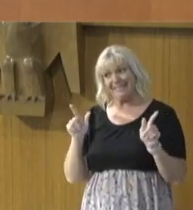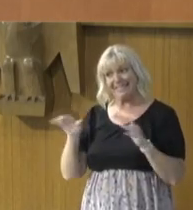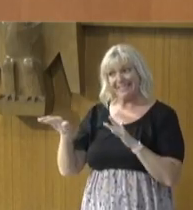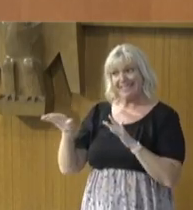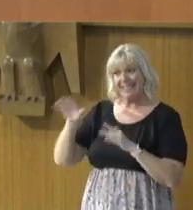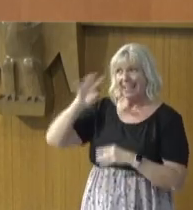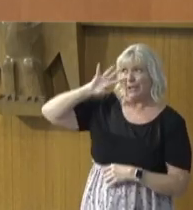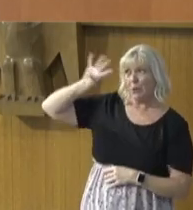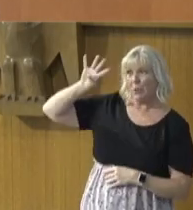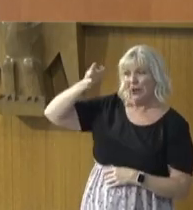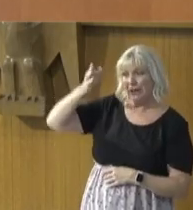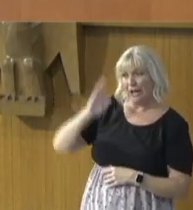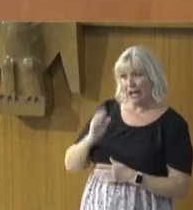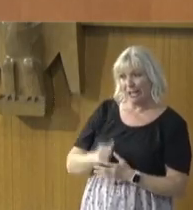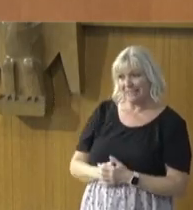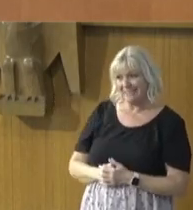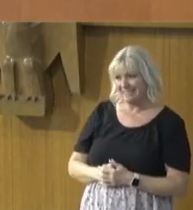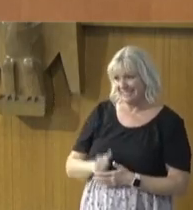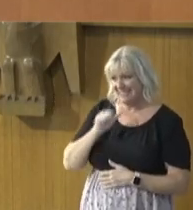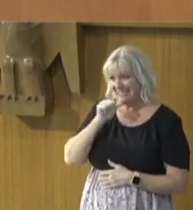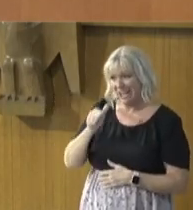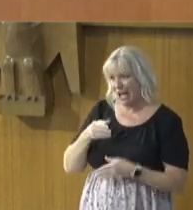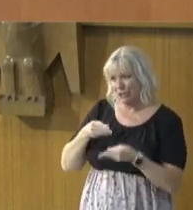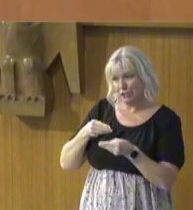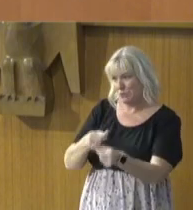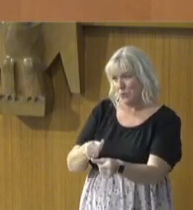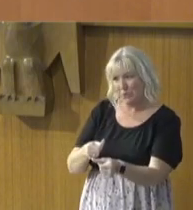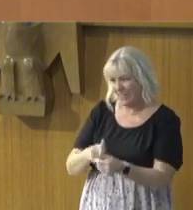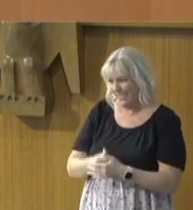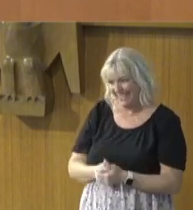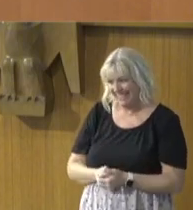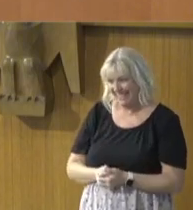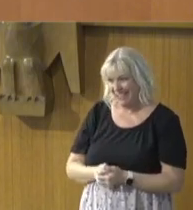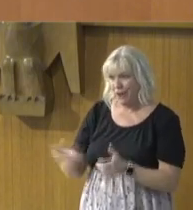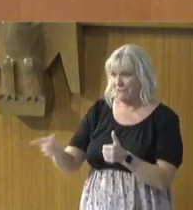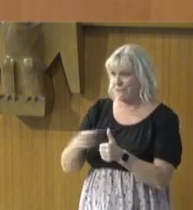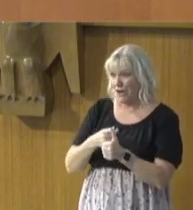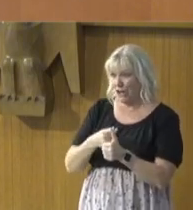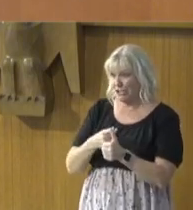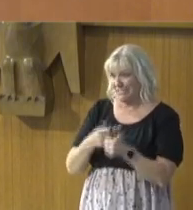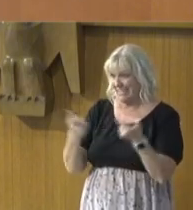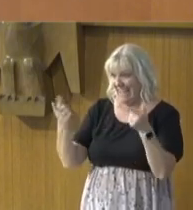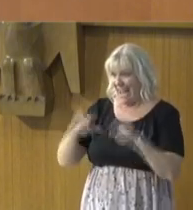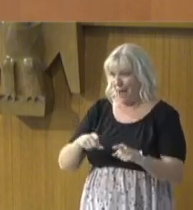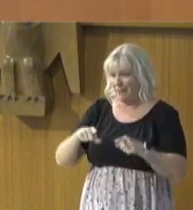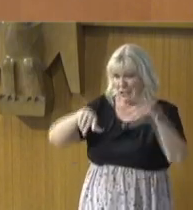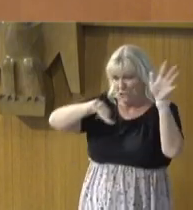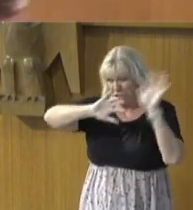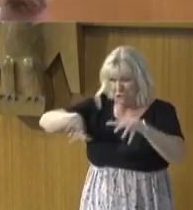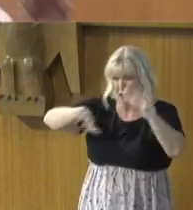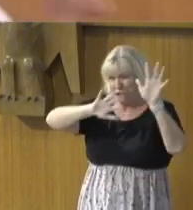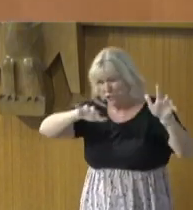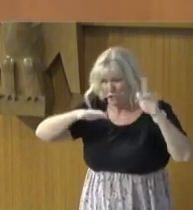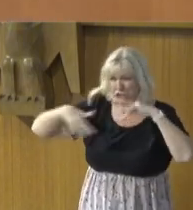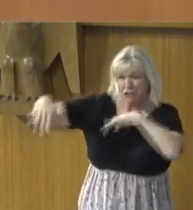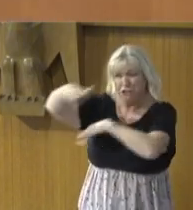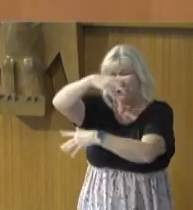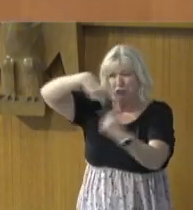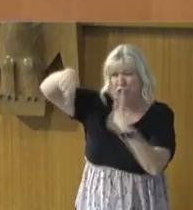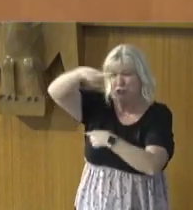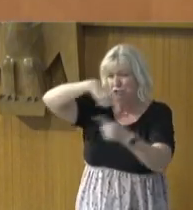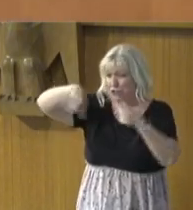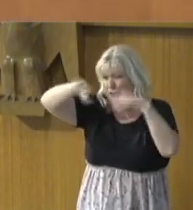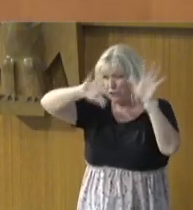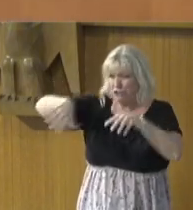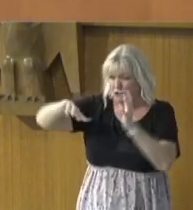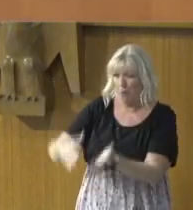calling is never smooth sailing. First, a storm comes. We skipped this part in our reading. But Nancy mentioned it to